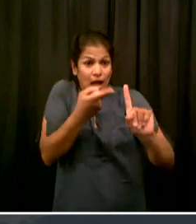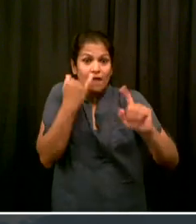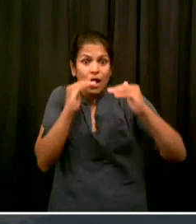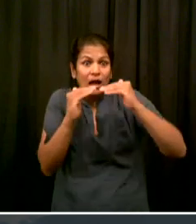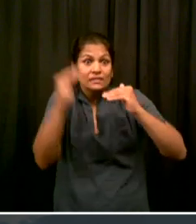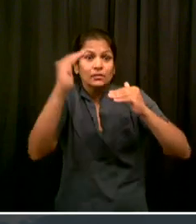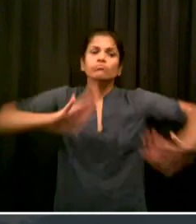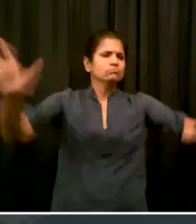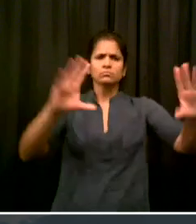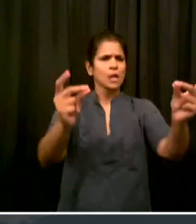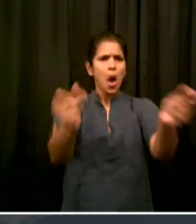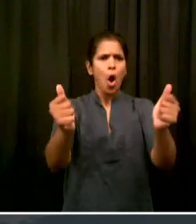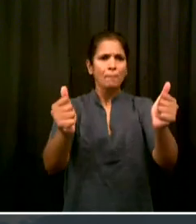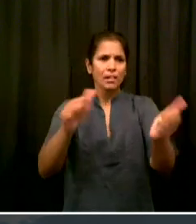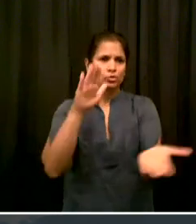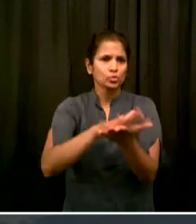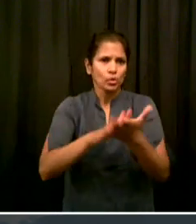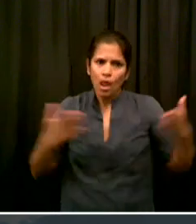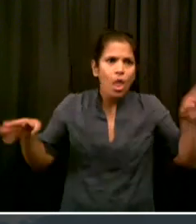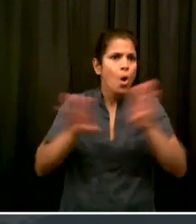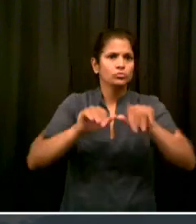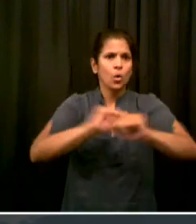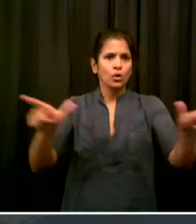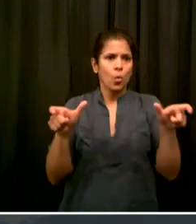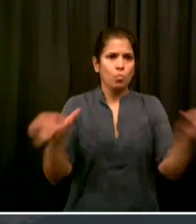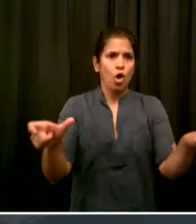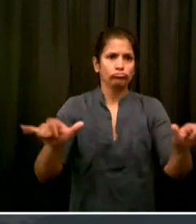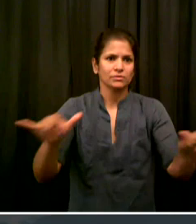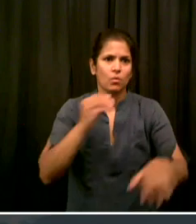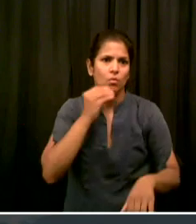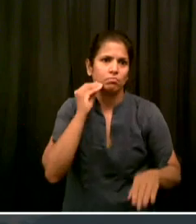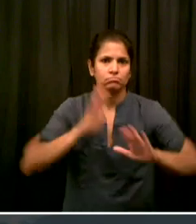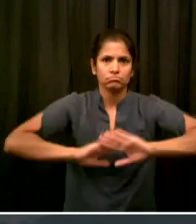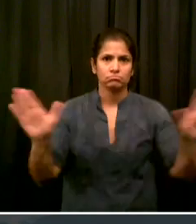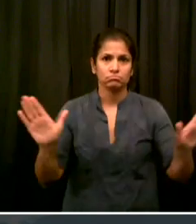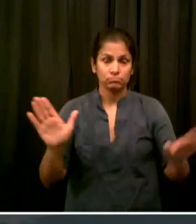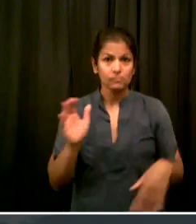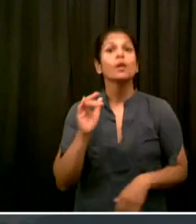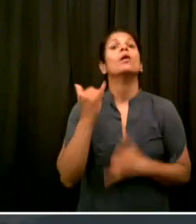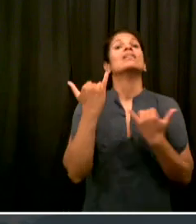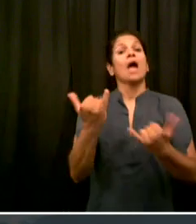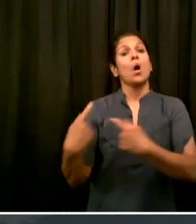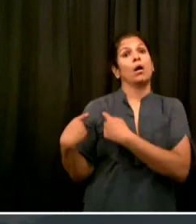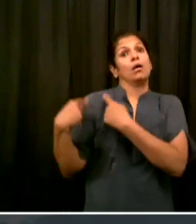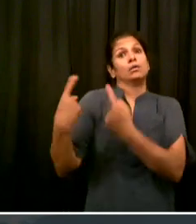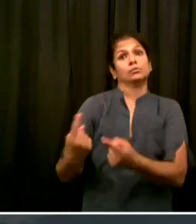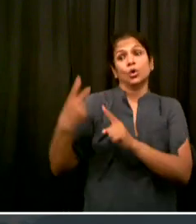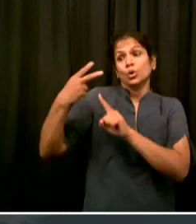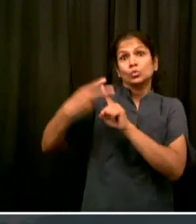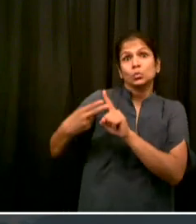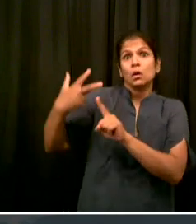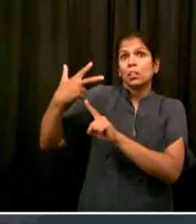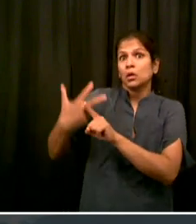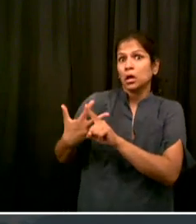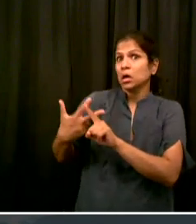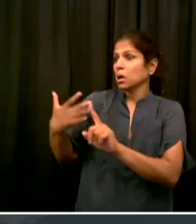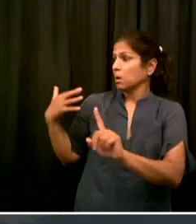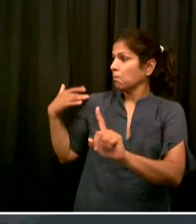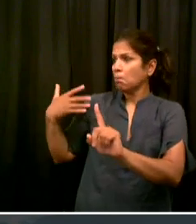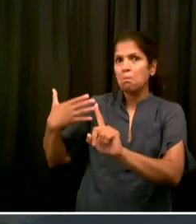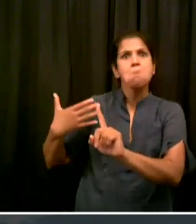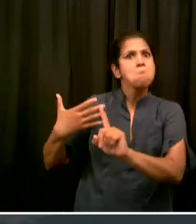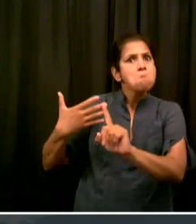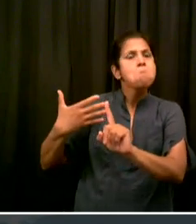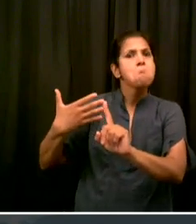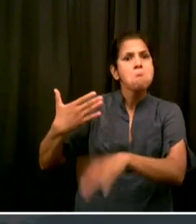near that 3% threshold for months now, and that's great news. But I want you to understand that 3% threshold is the toughest in the world.